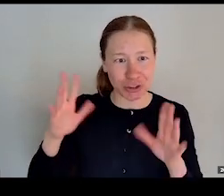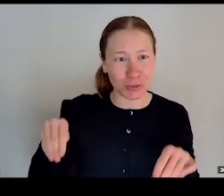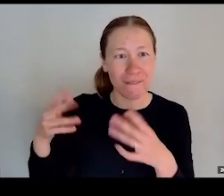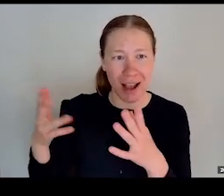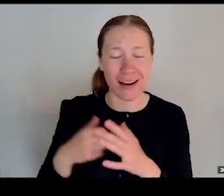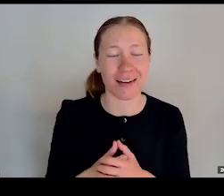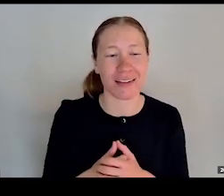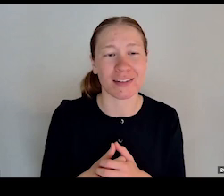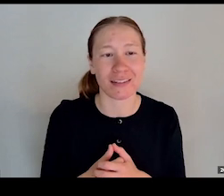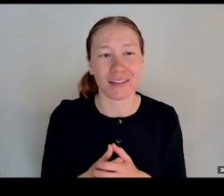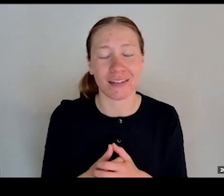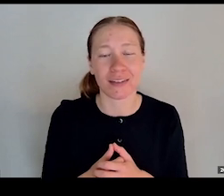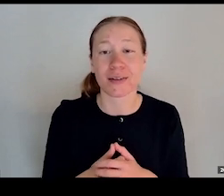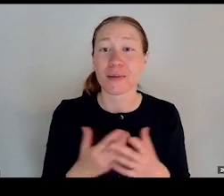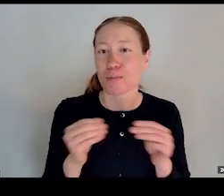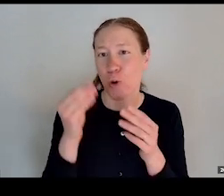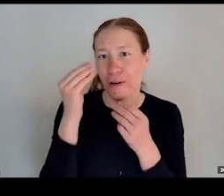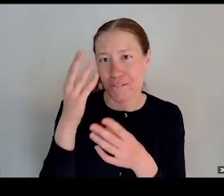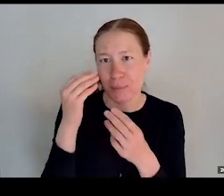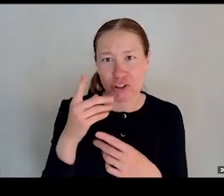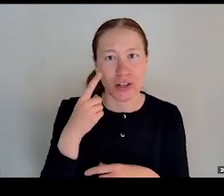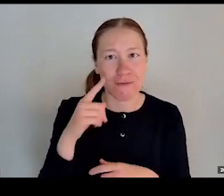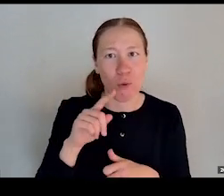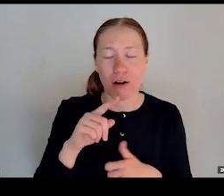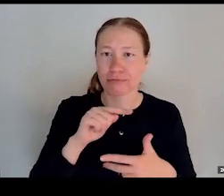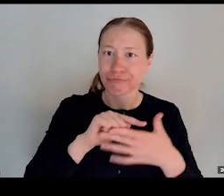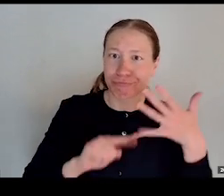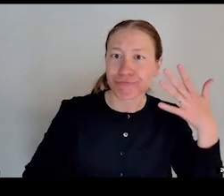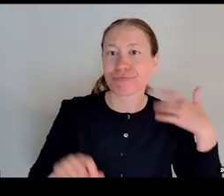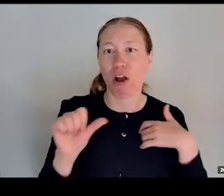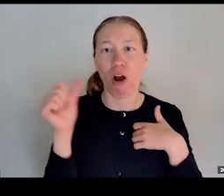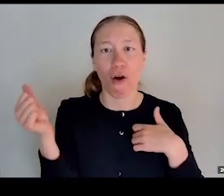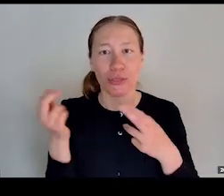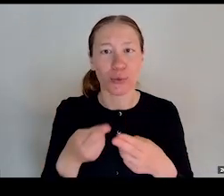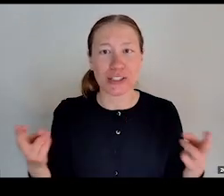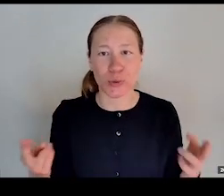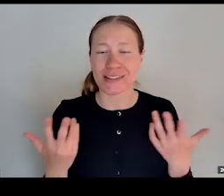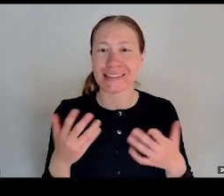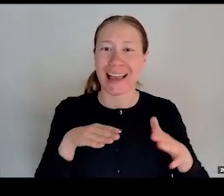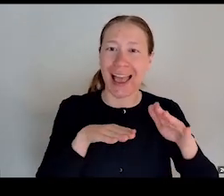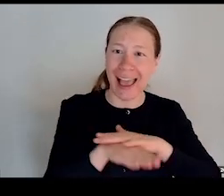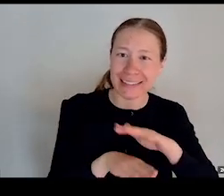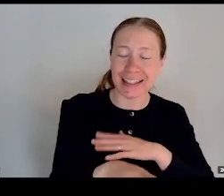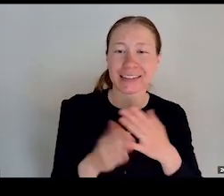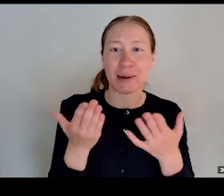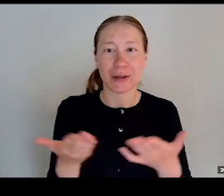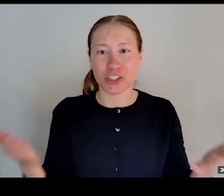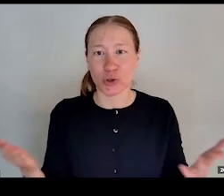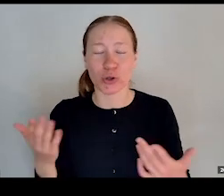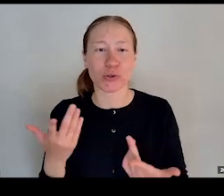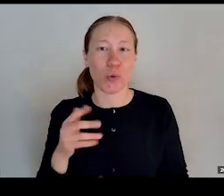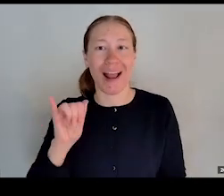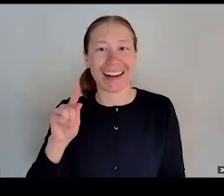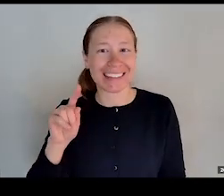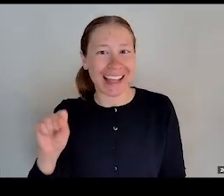slide. So for more information on those other resources, access materials, or ITS